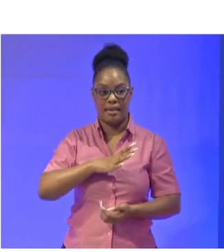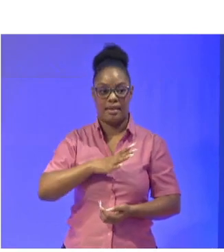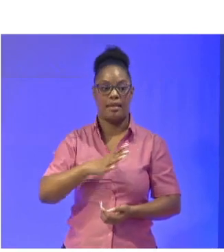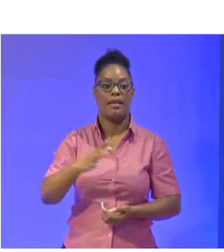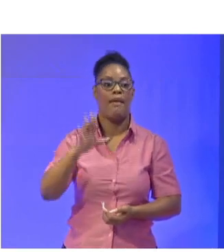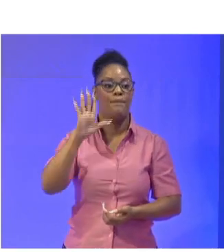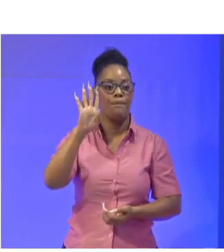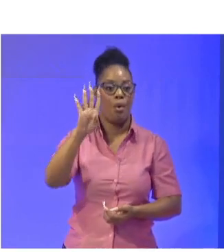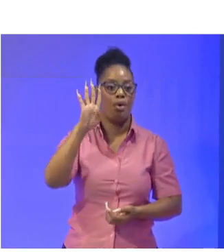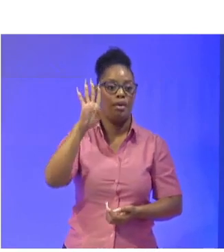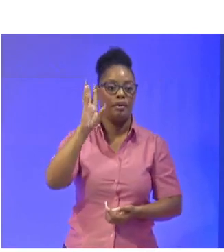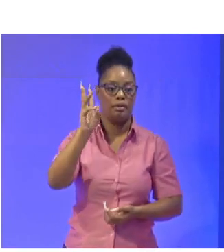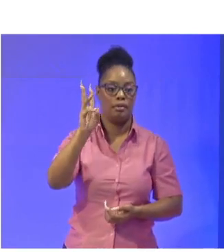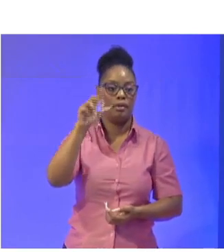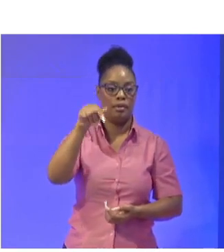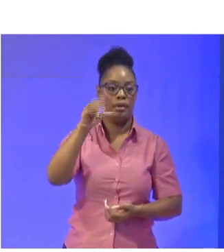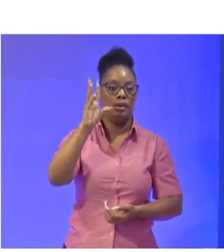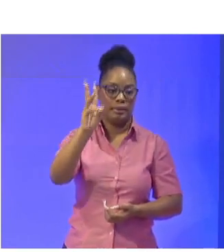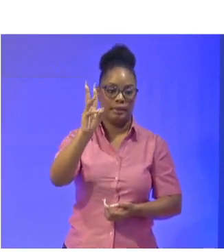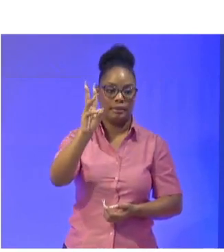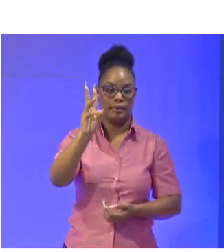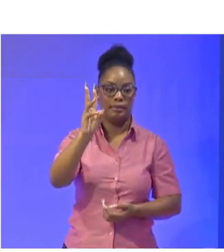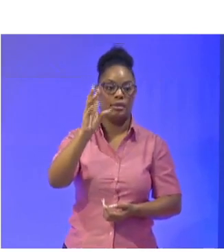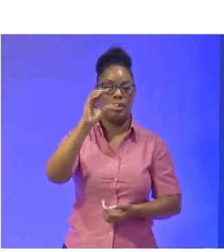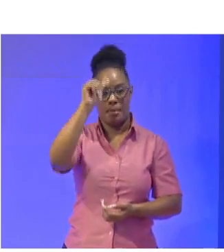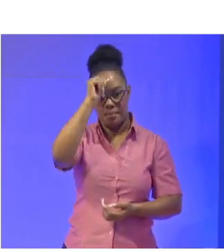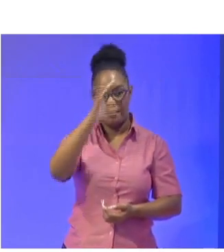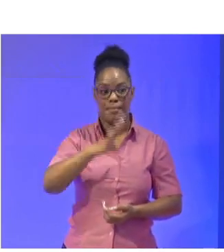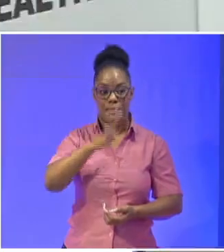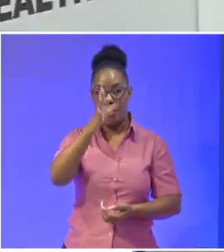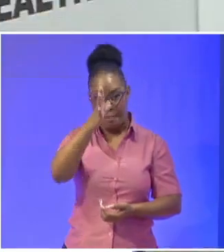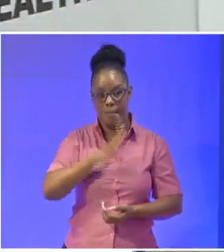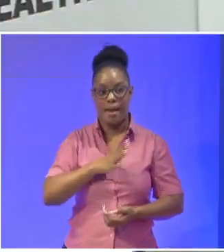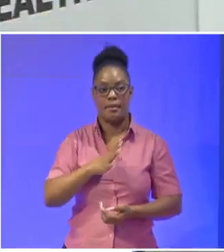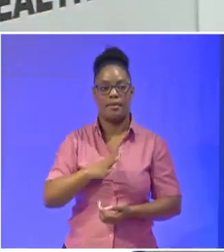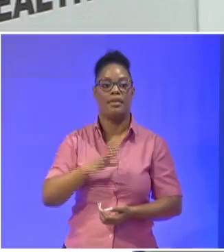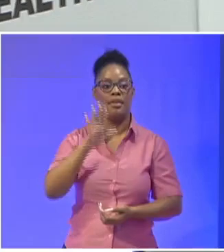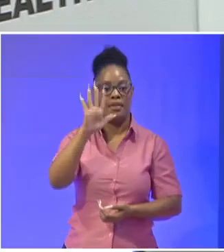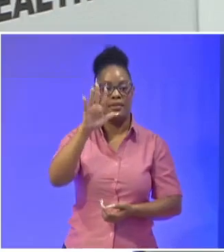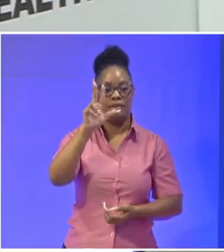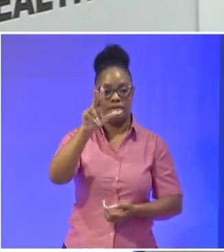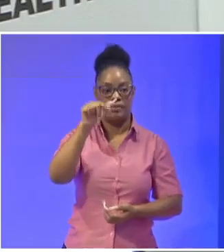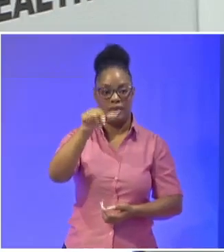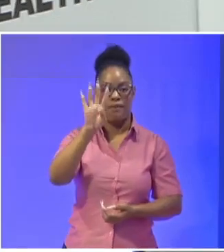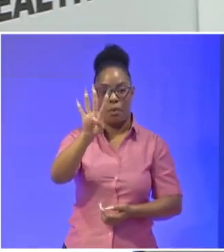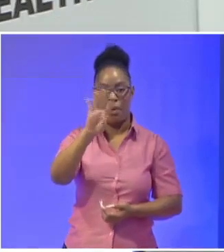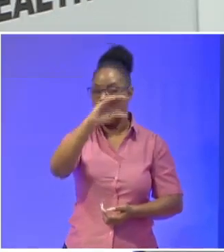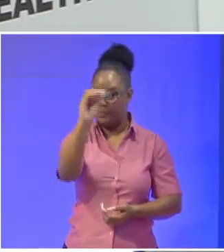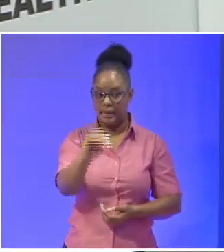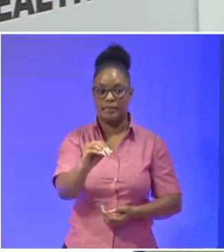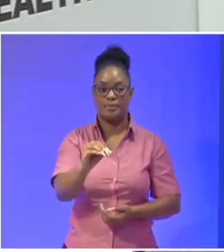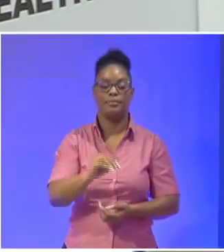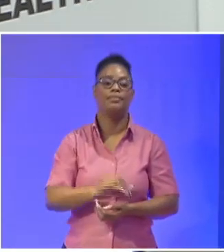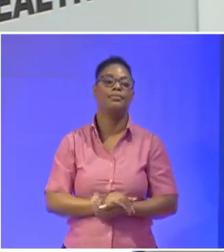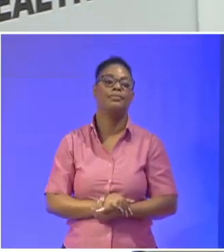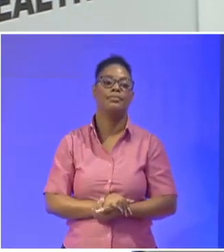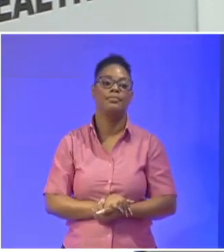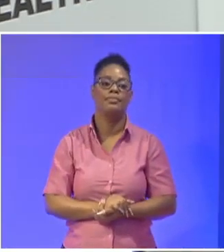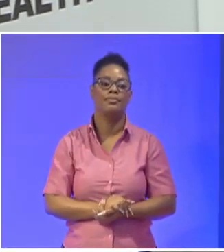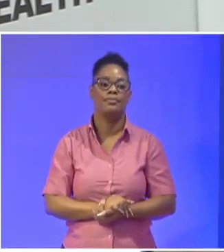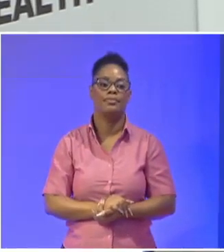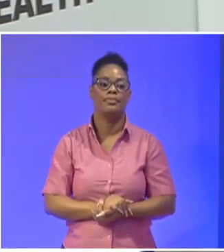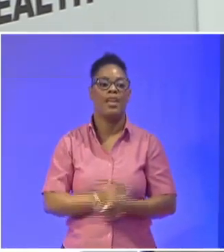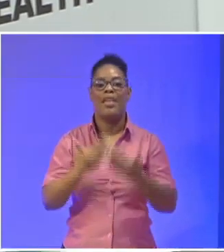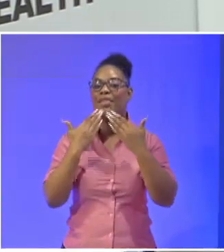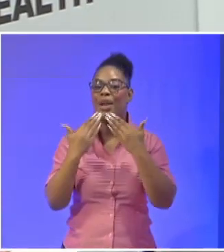46.6 and female at 53.4. So that brings me to the end of the clinical update, Mr. Alexander. Thank you very